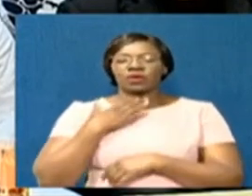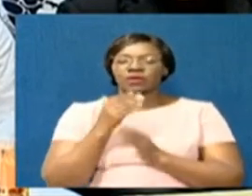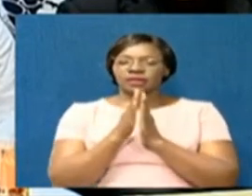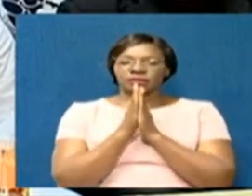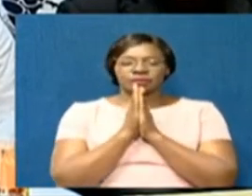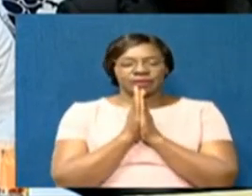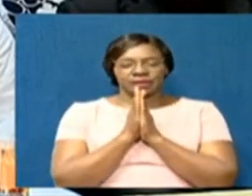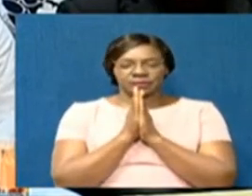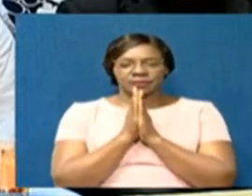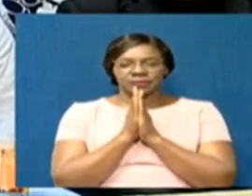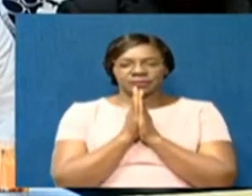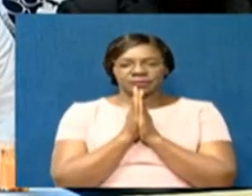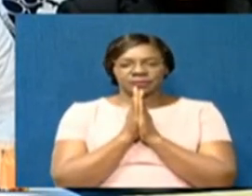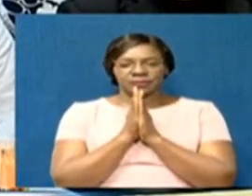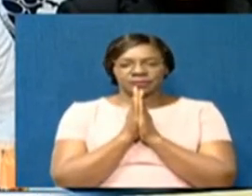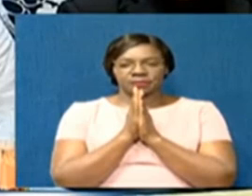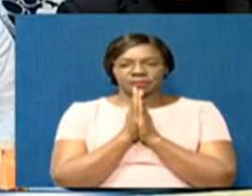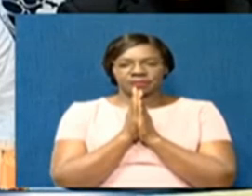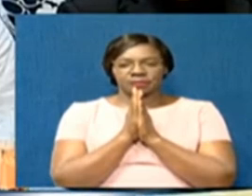pray for our